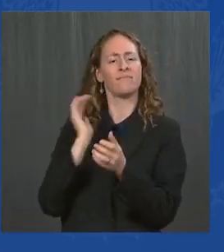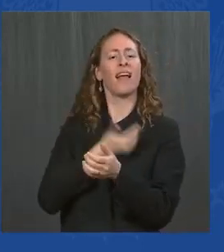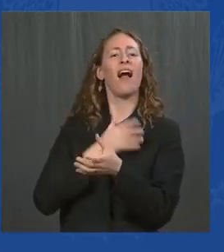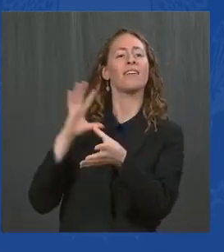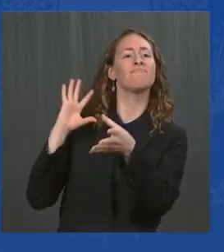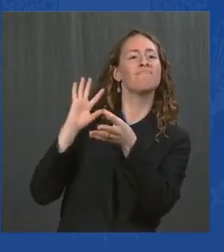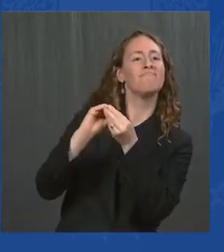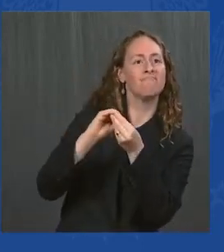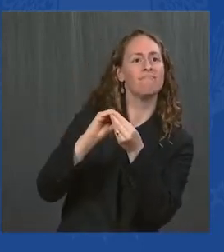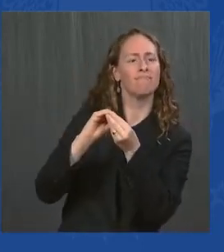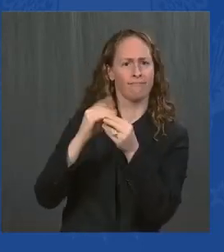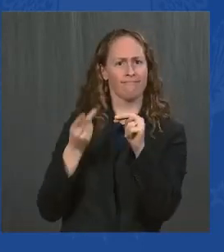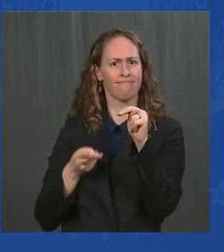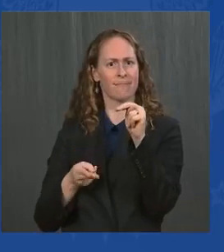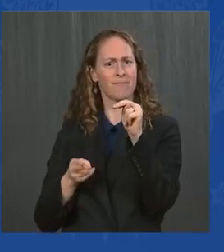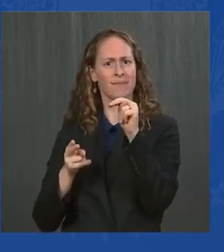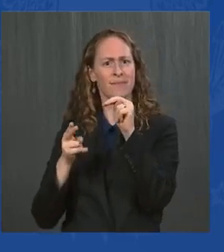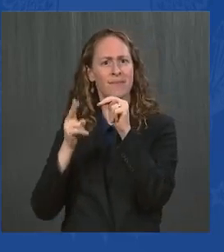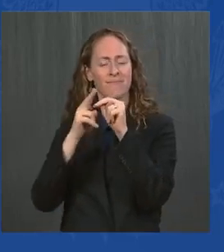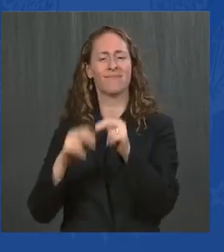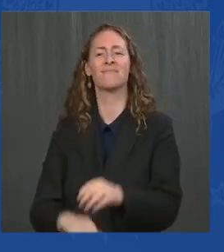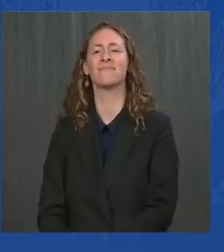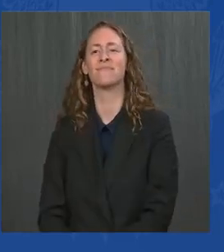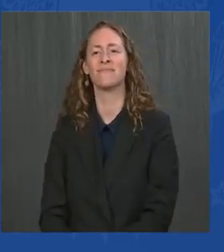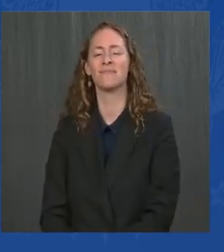more jobs, some